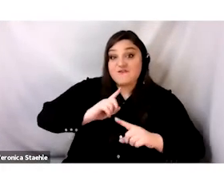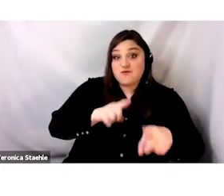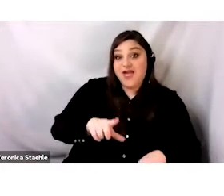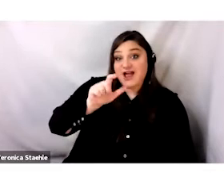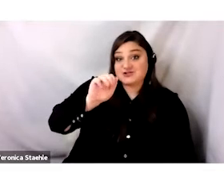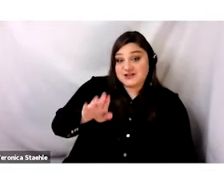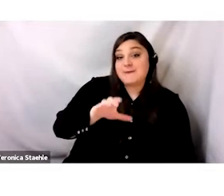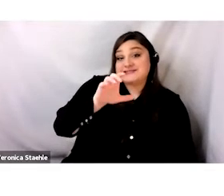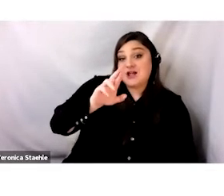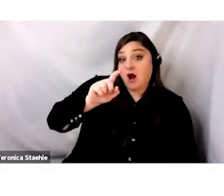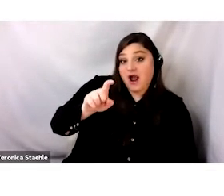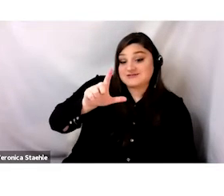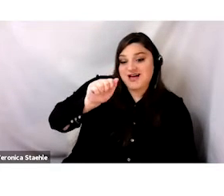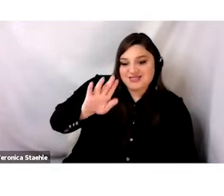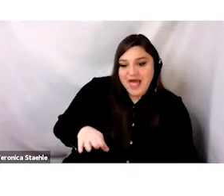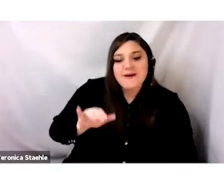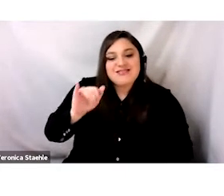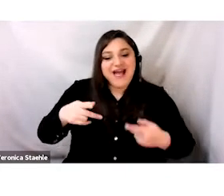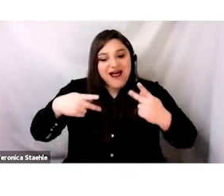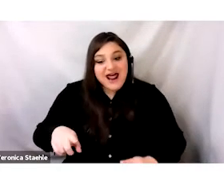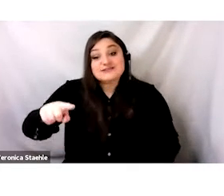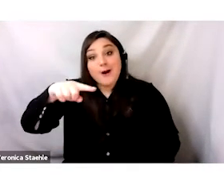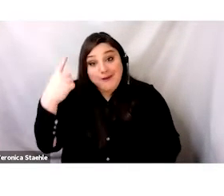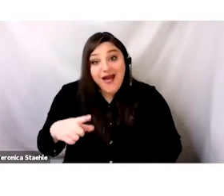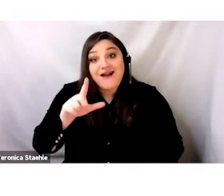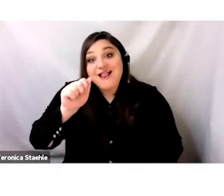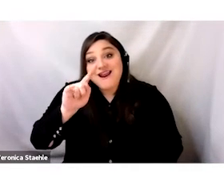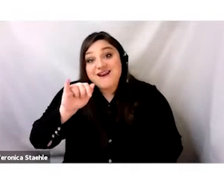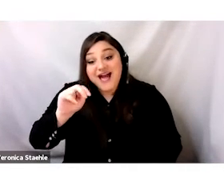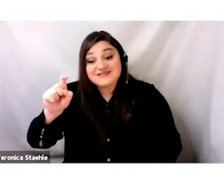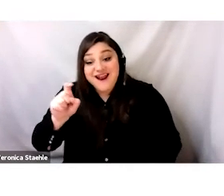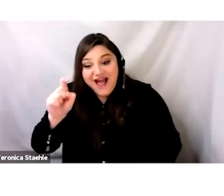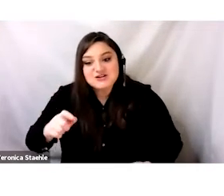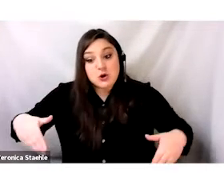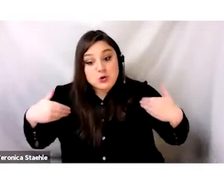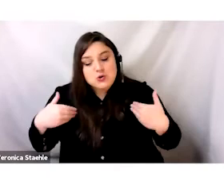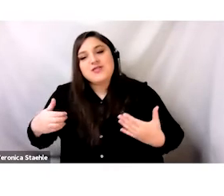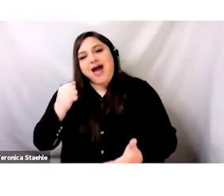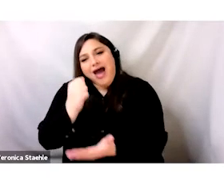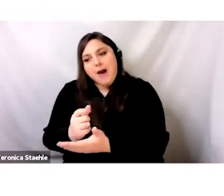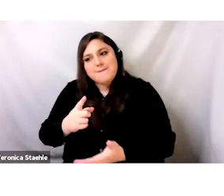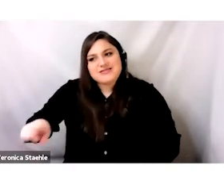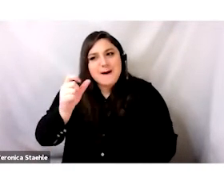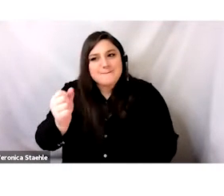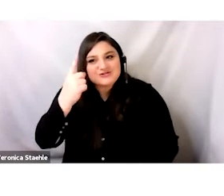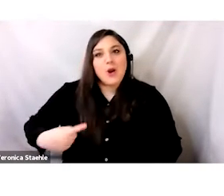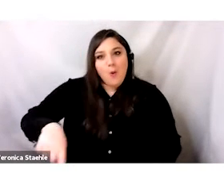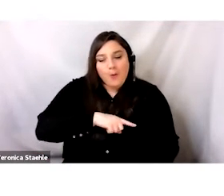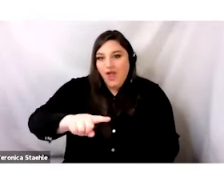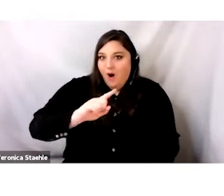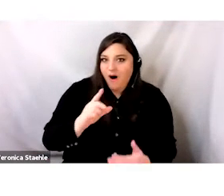Black and Latinx youth to help them understand that they are the equity leaders of today as well as